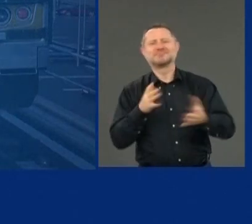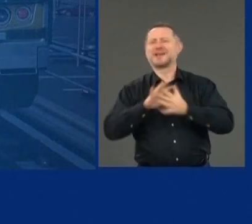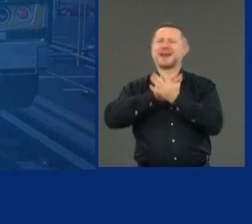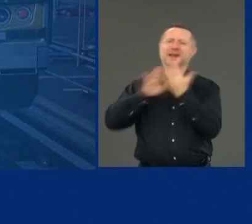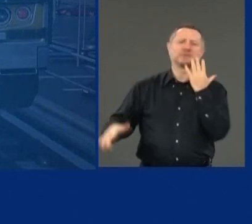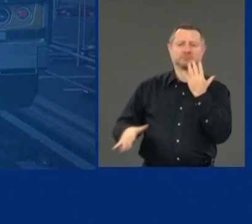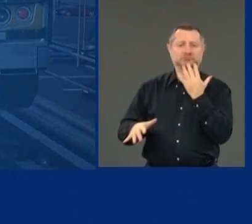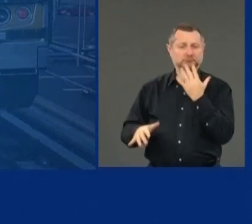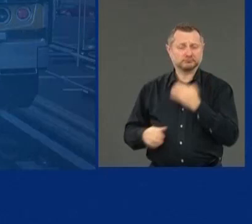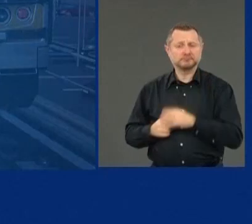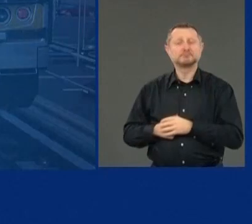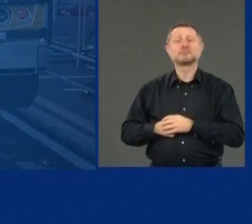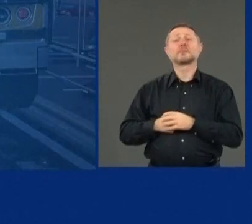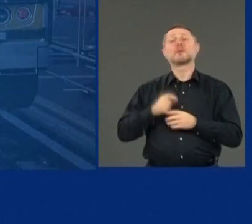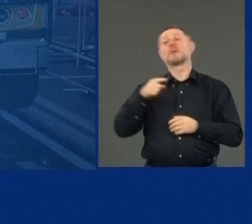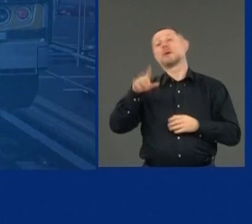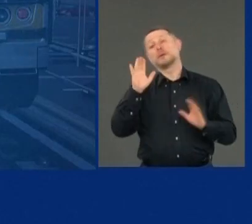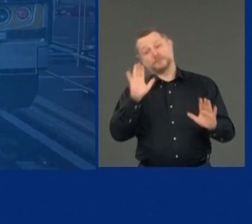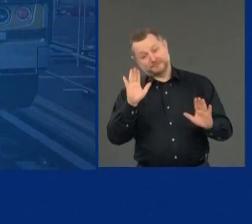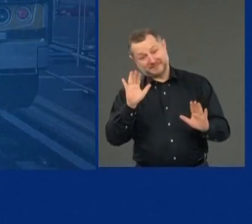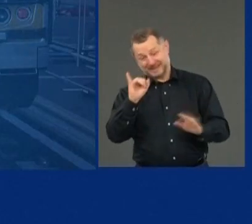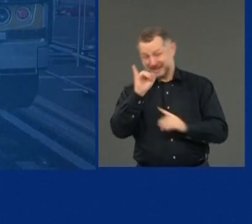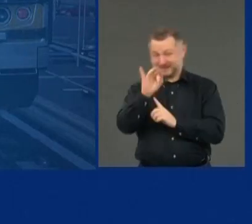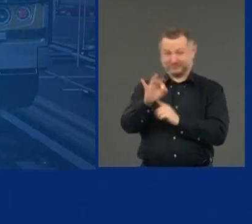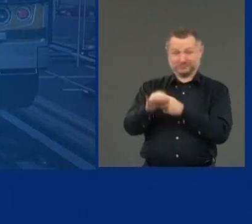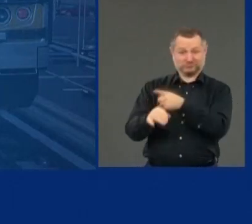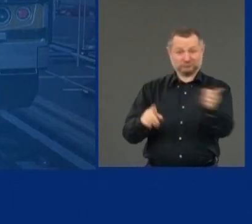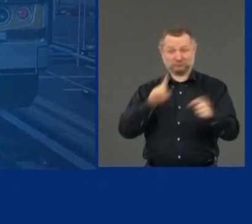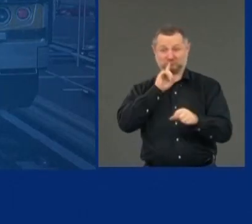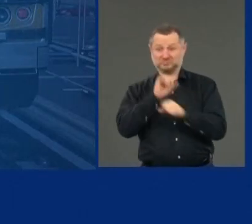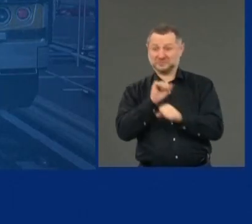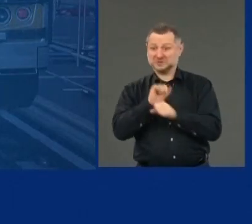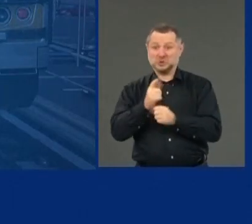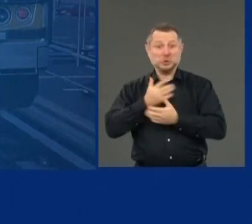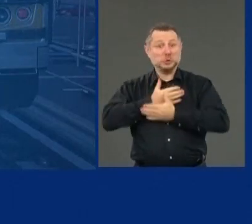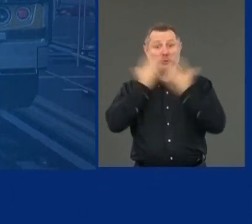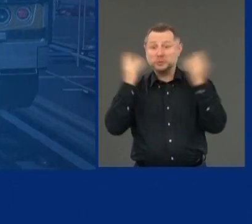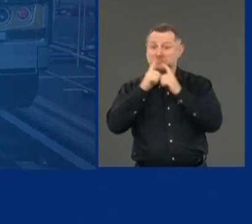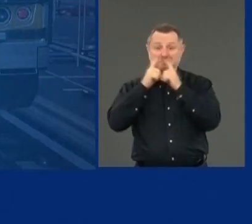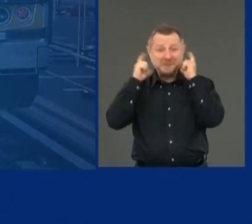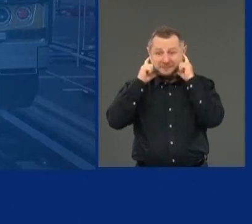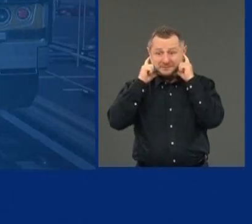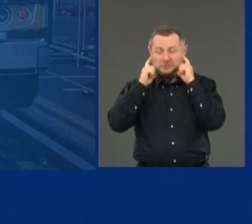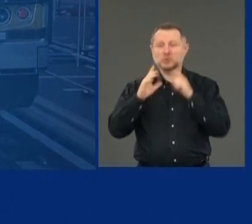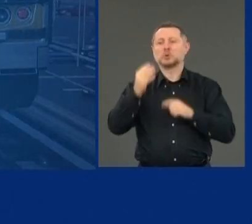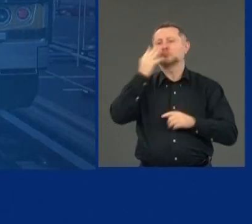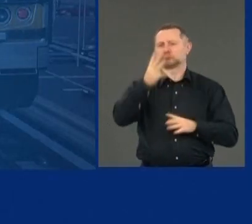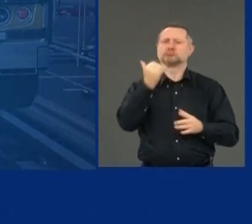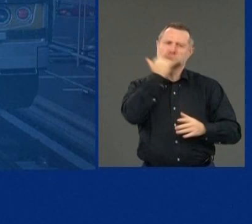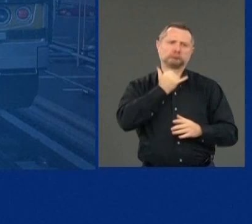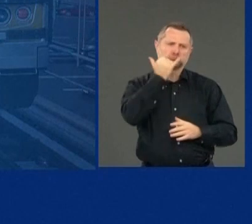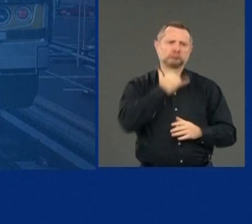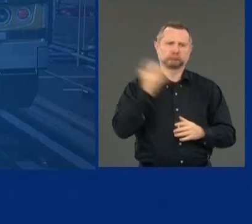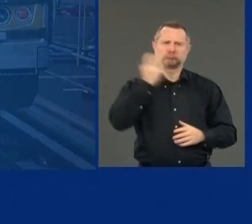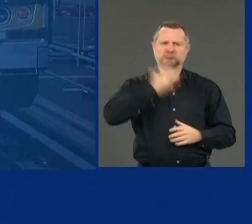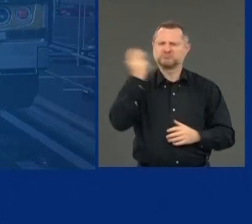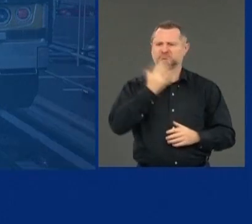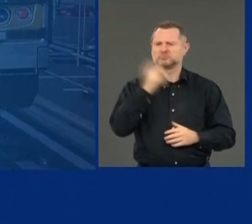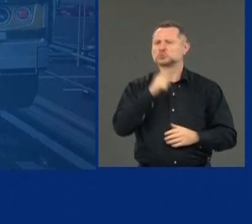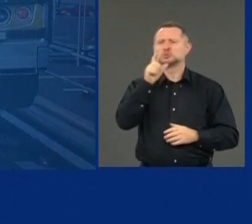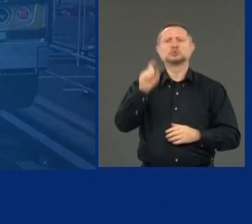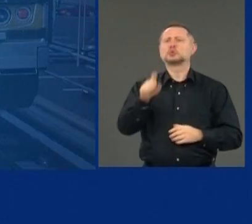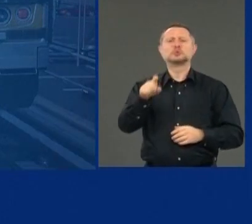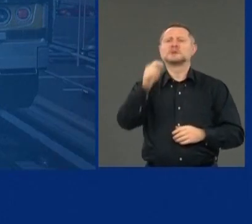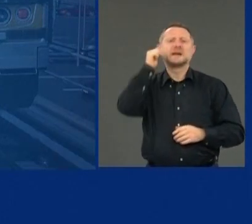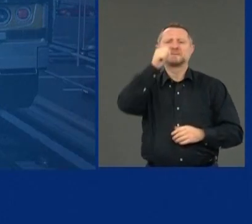making a mistake, a grave mistake, if you don't use a mask in your own personal life. We know